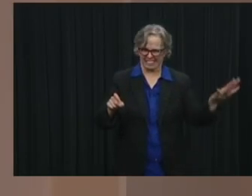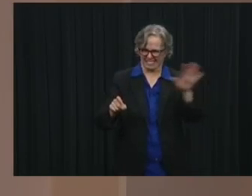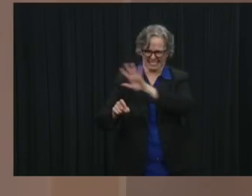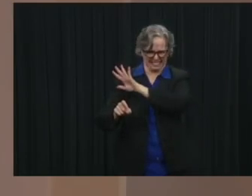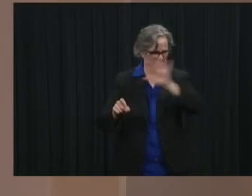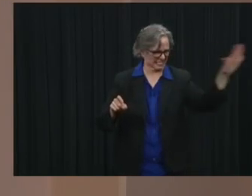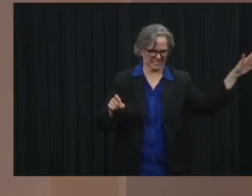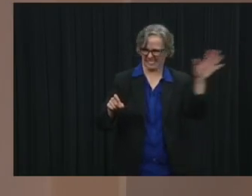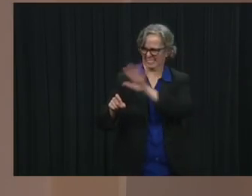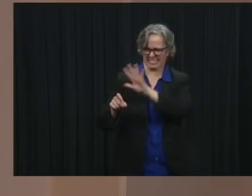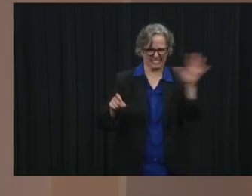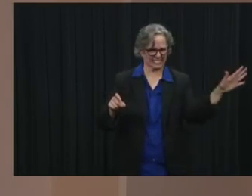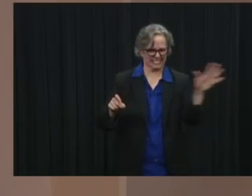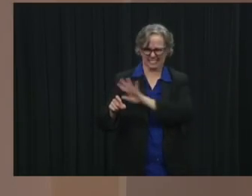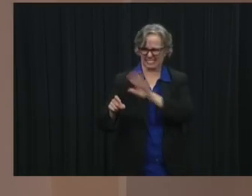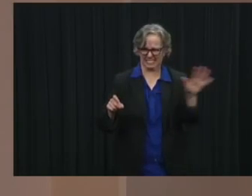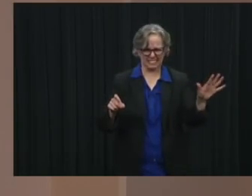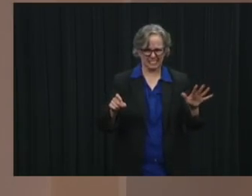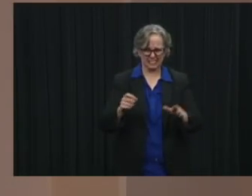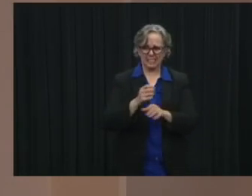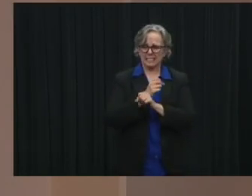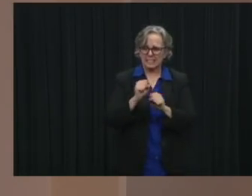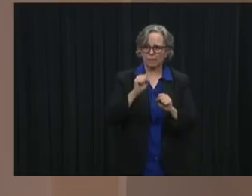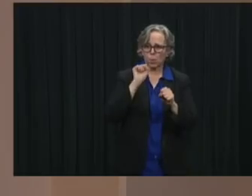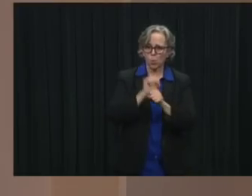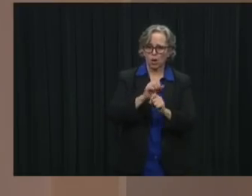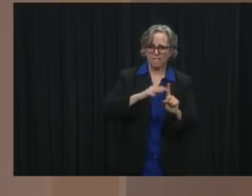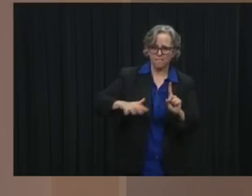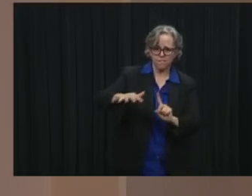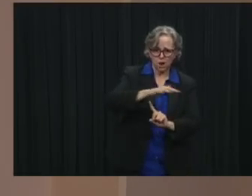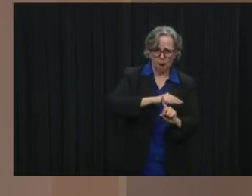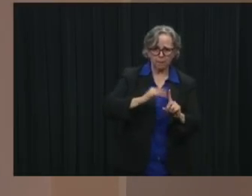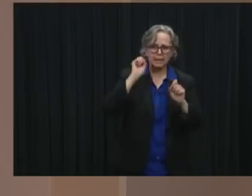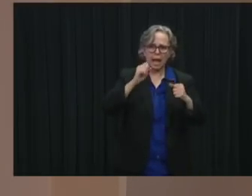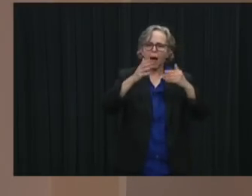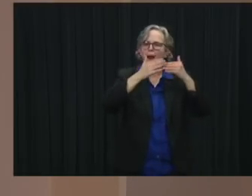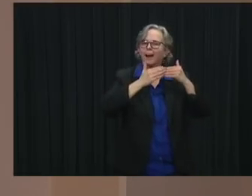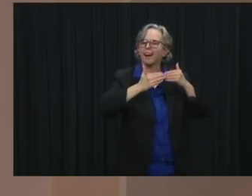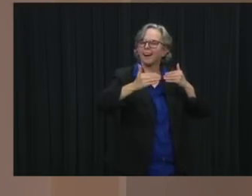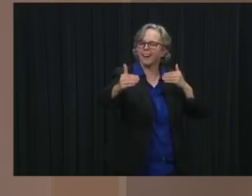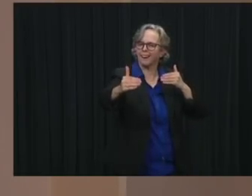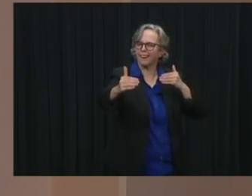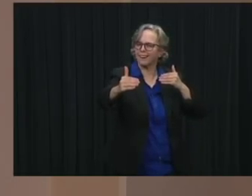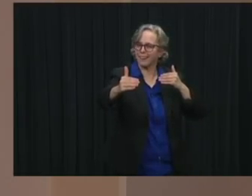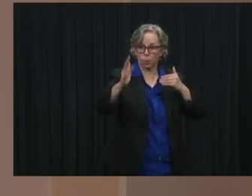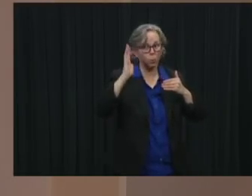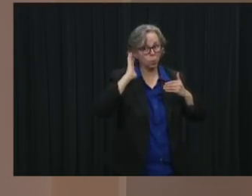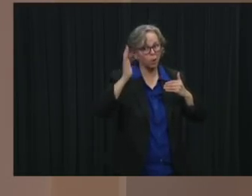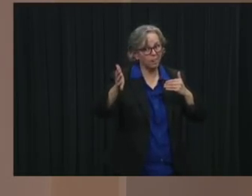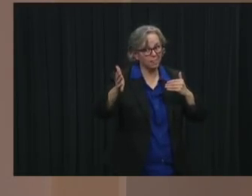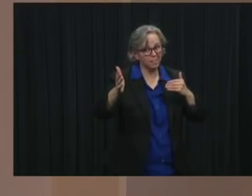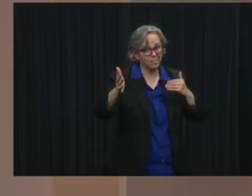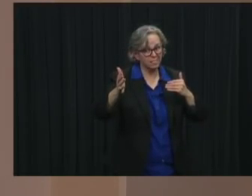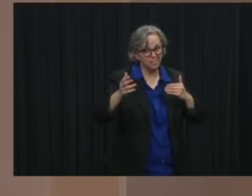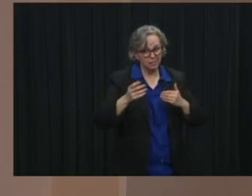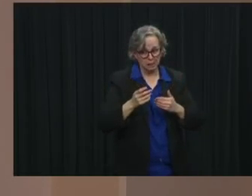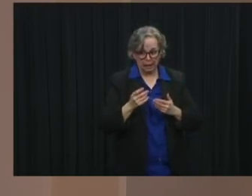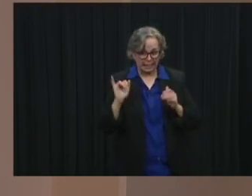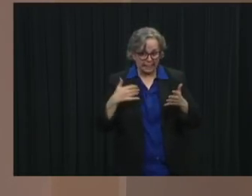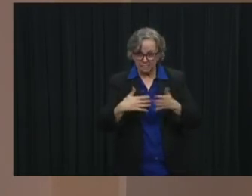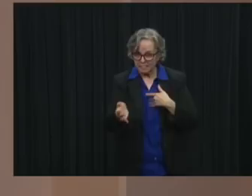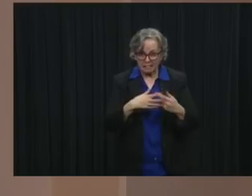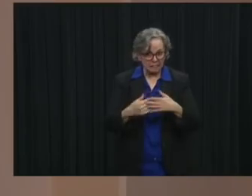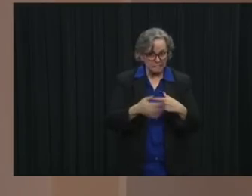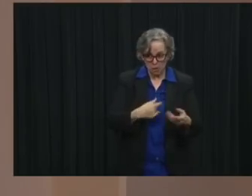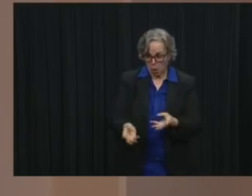environment standards are going to last for a while as we come out of the situation that we're in with the